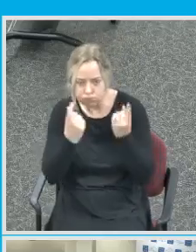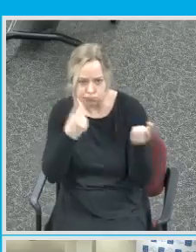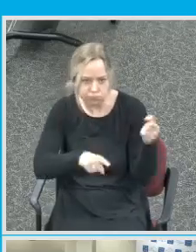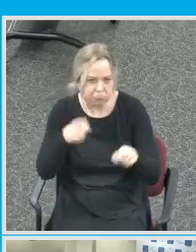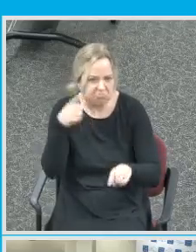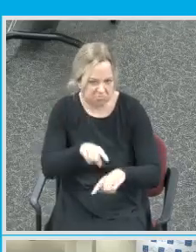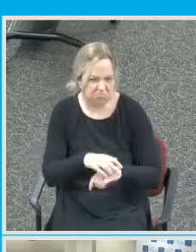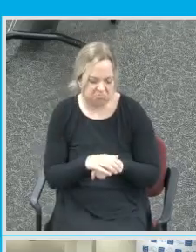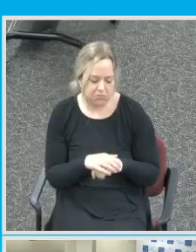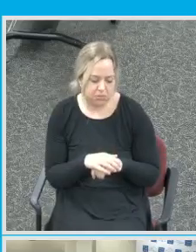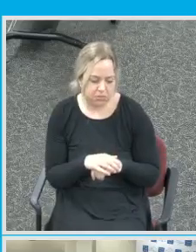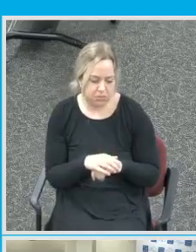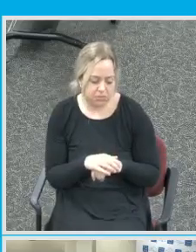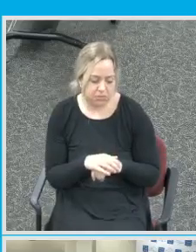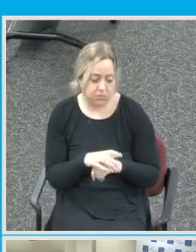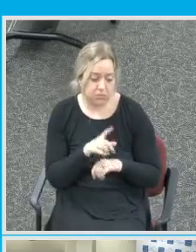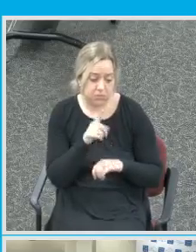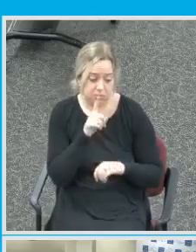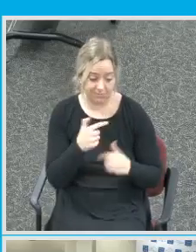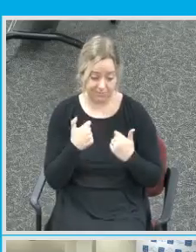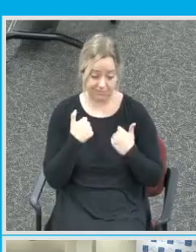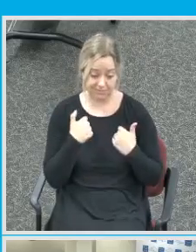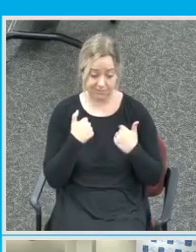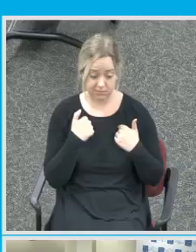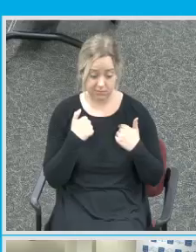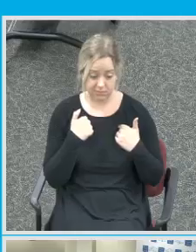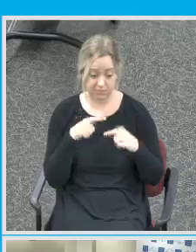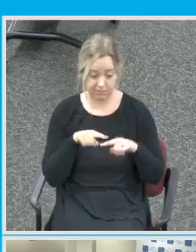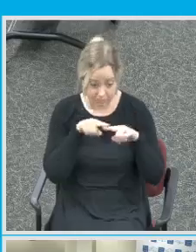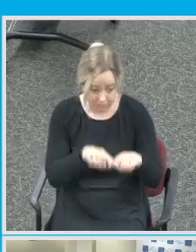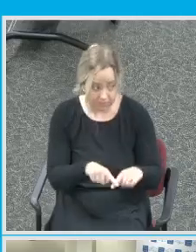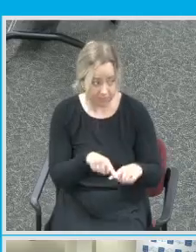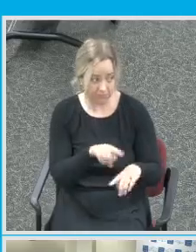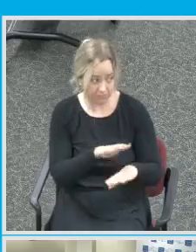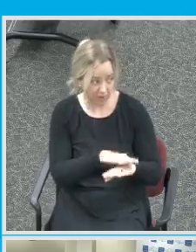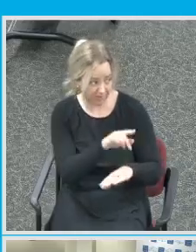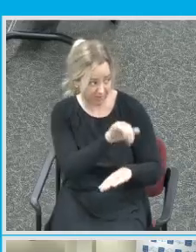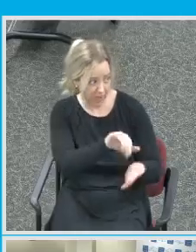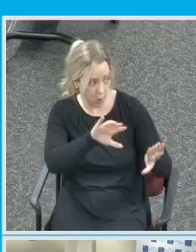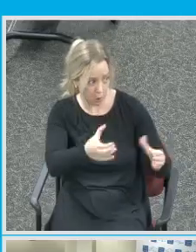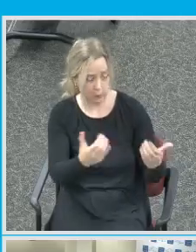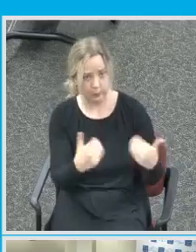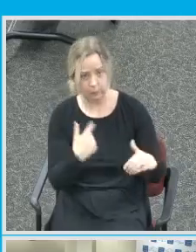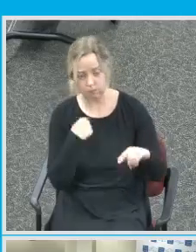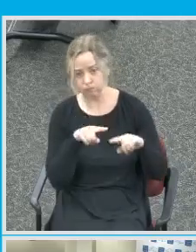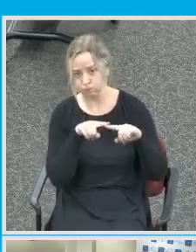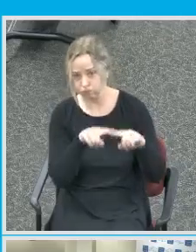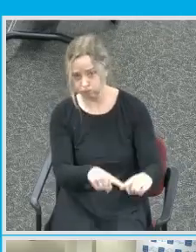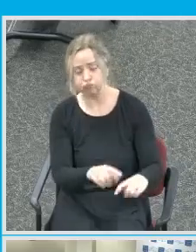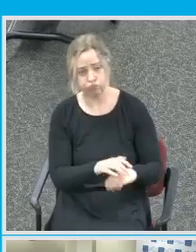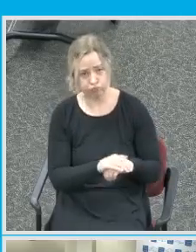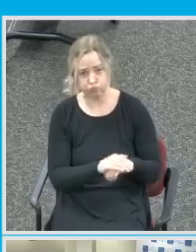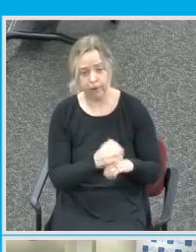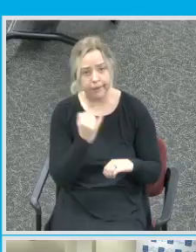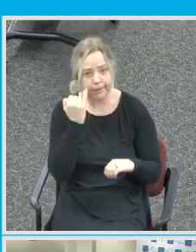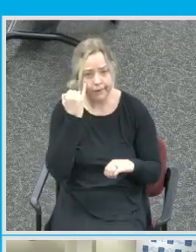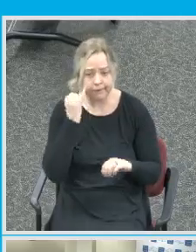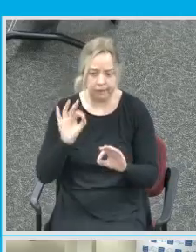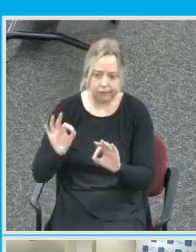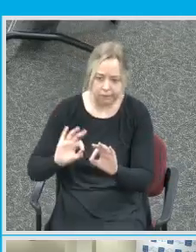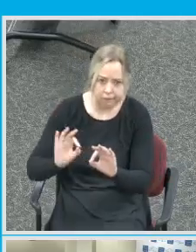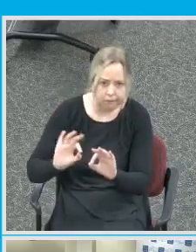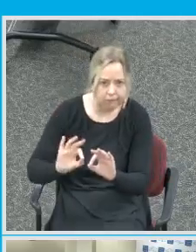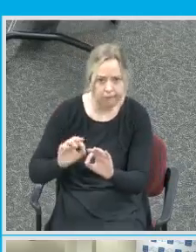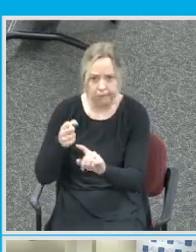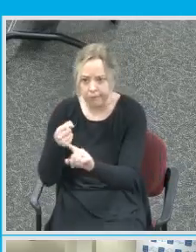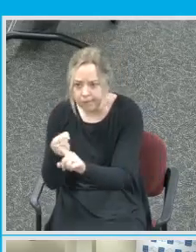think that, you know, I depend on this group heavily, whether it's something that is small scale that expands some of